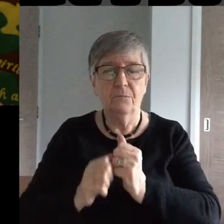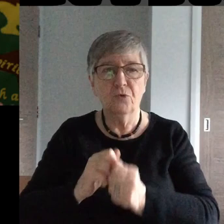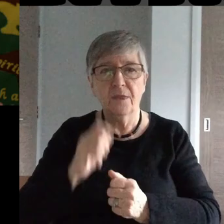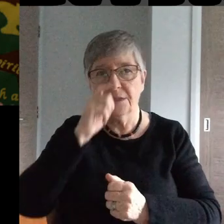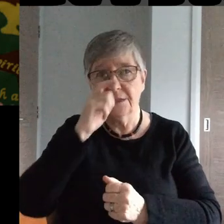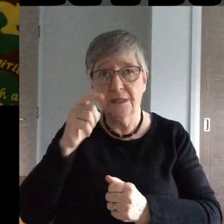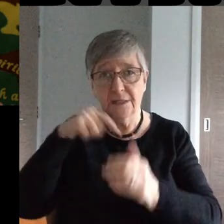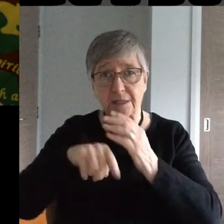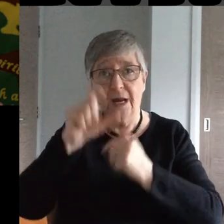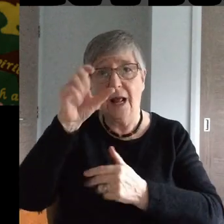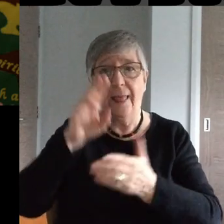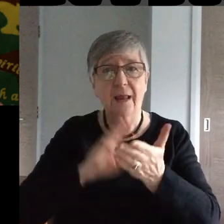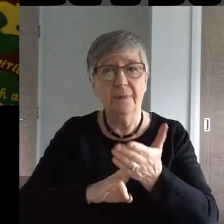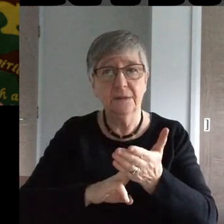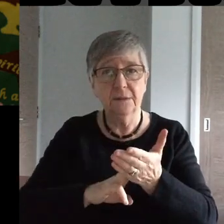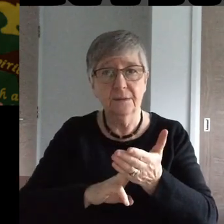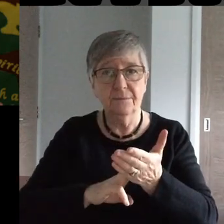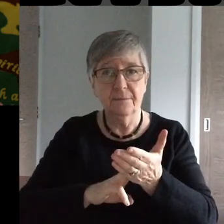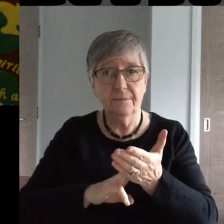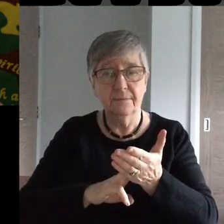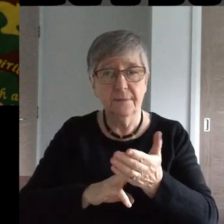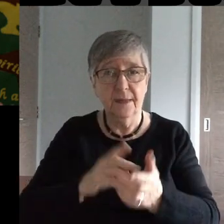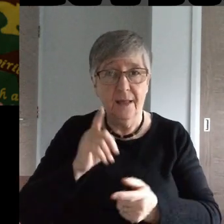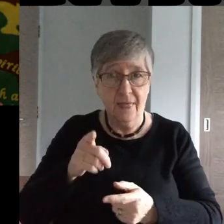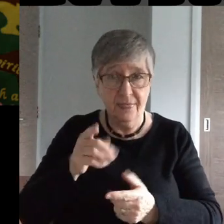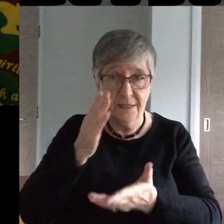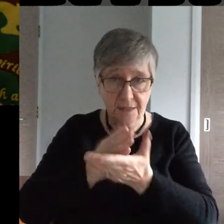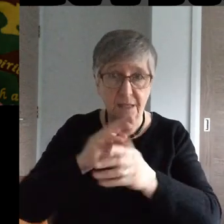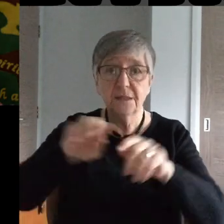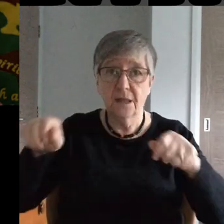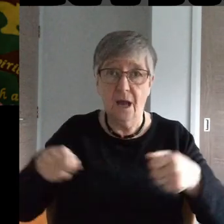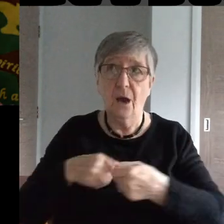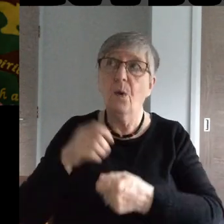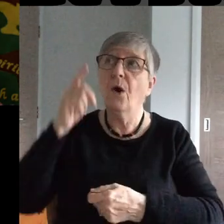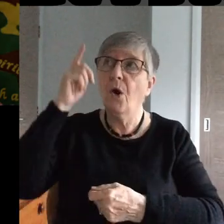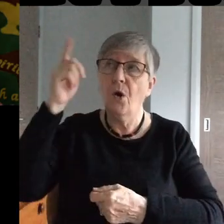Brothers and sisters at Claremont Parish Church, if this is our God,